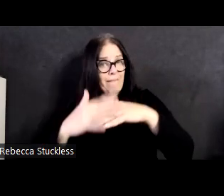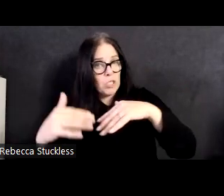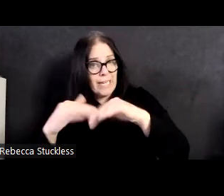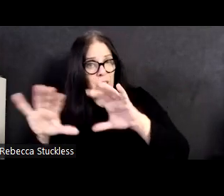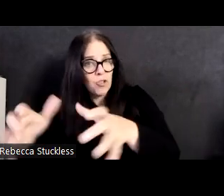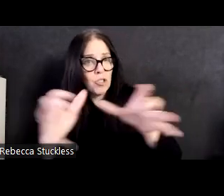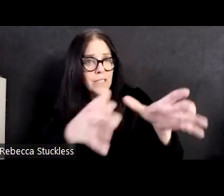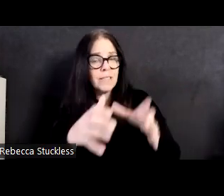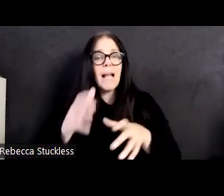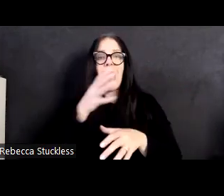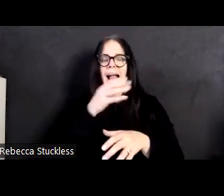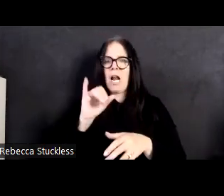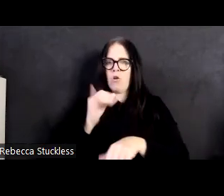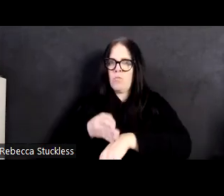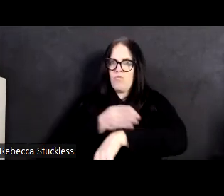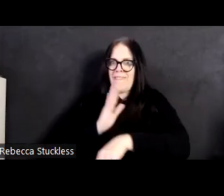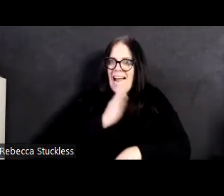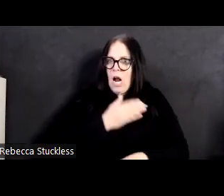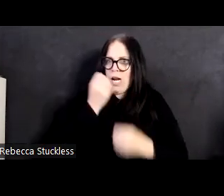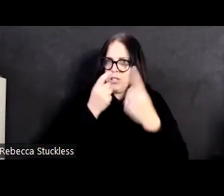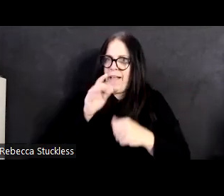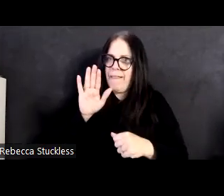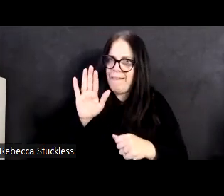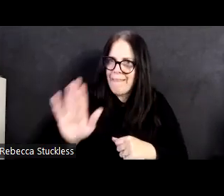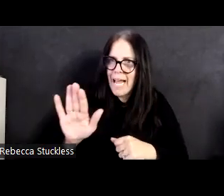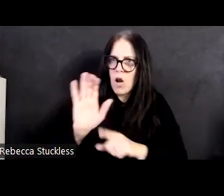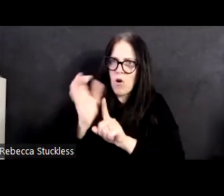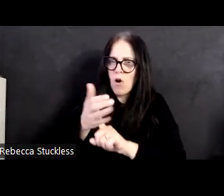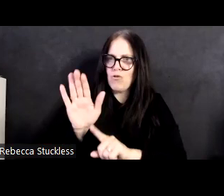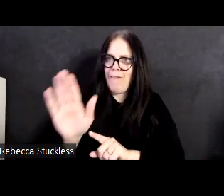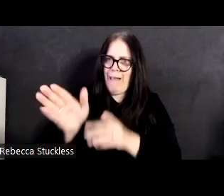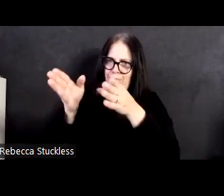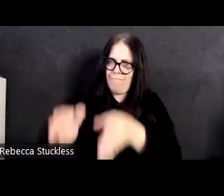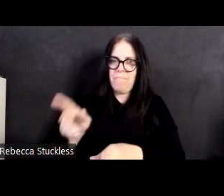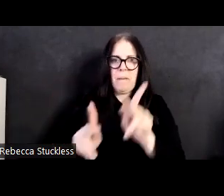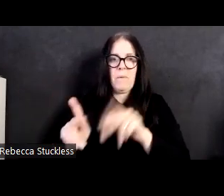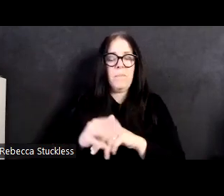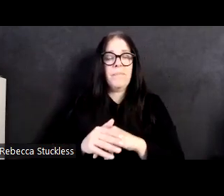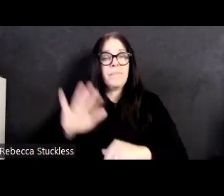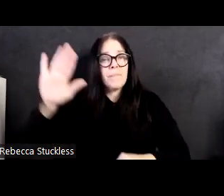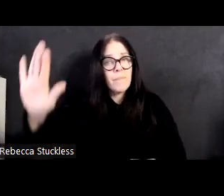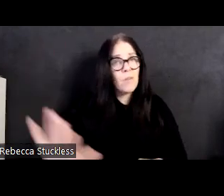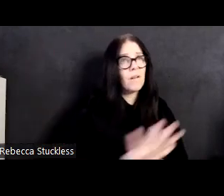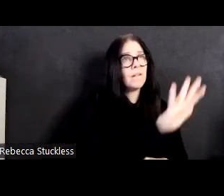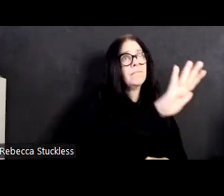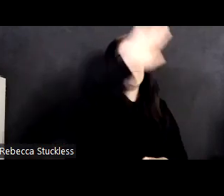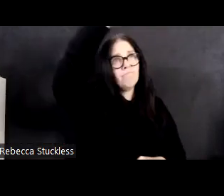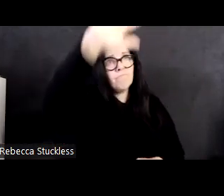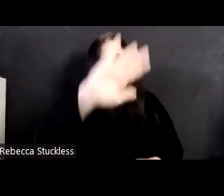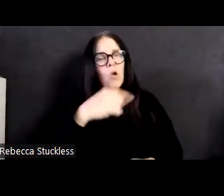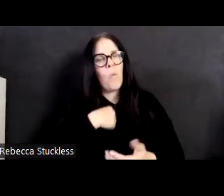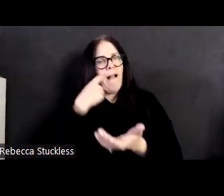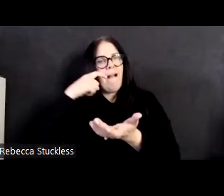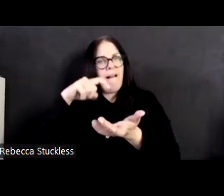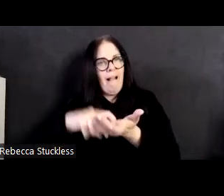Indigenous peoples and their culture. From coast to coast to coast, we acknowledge the ancestral and unceded territory